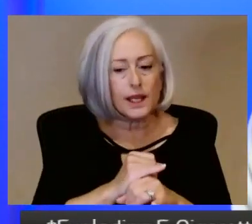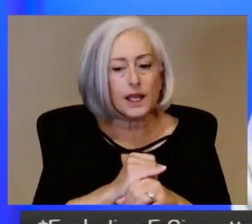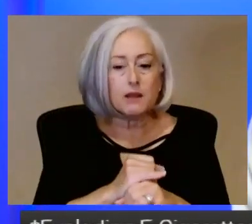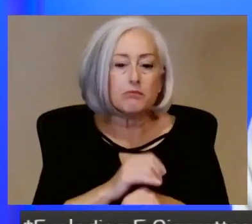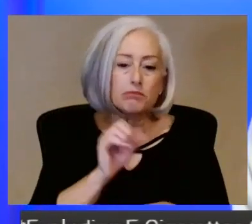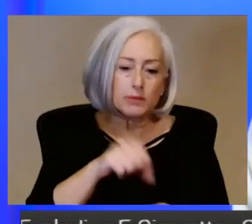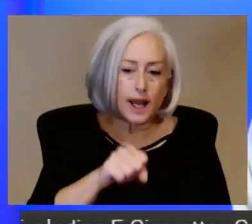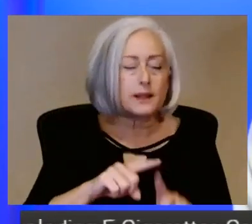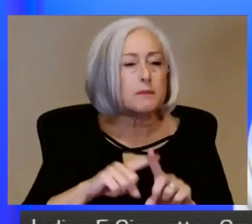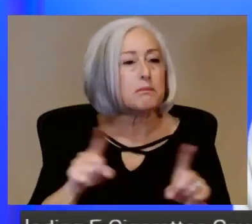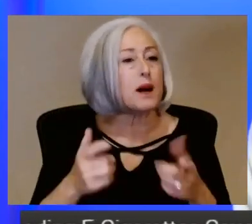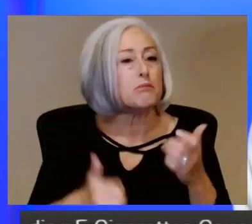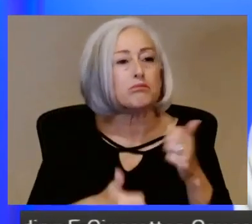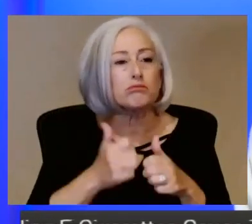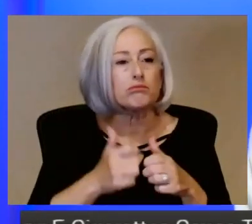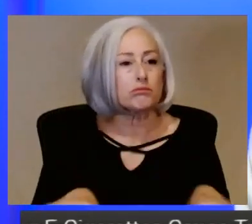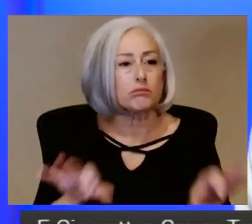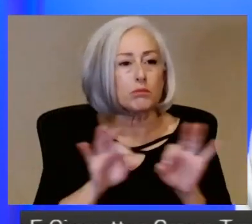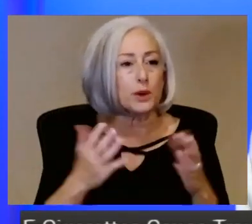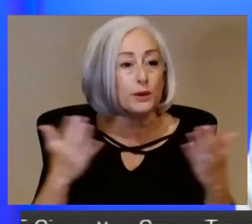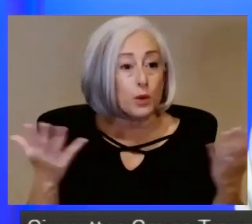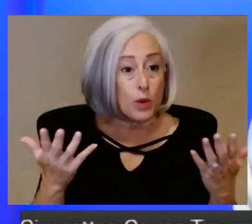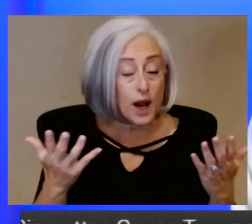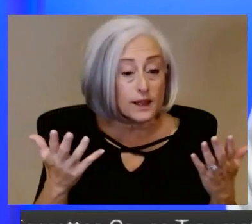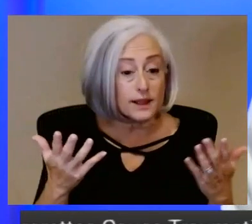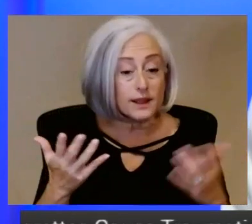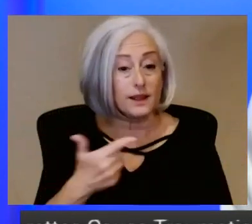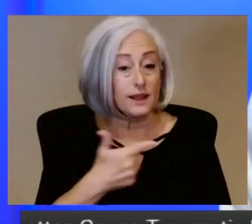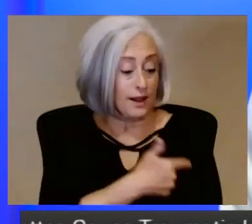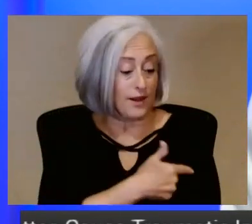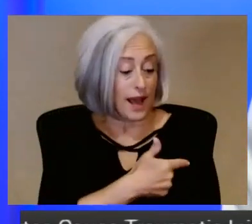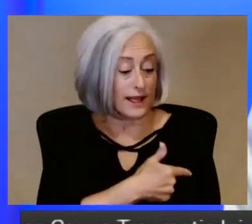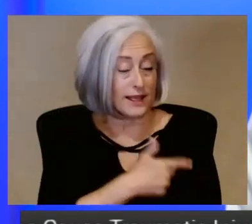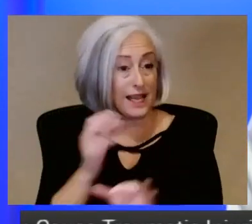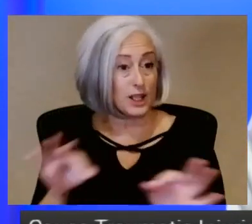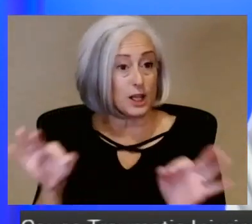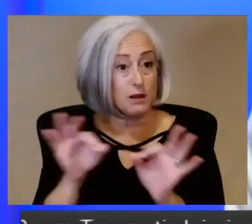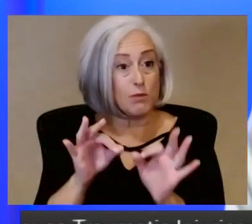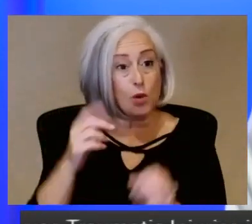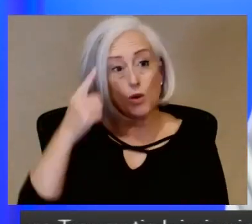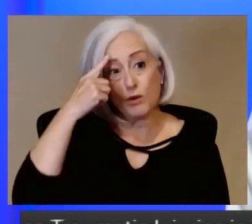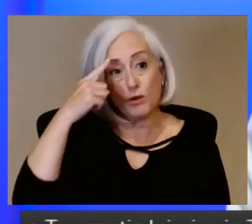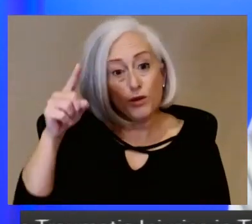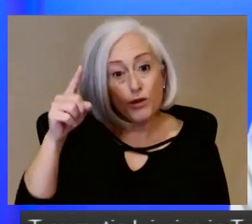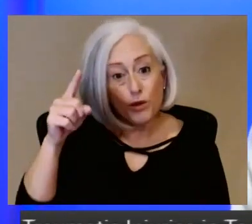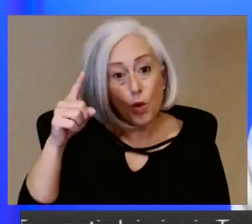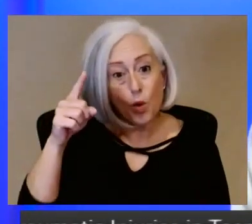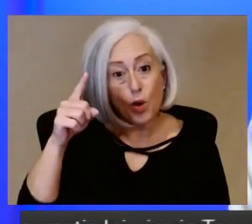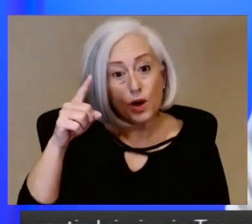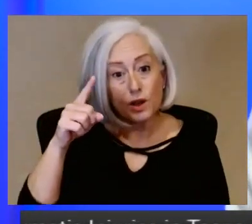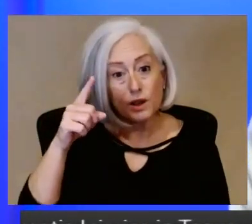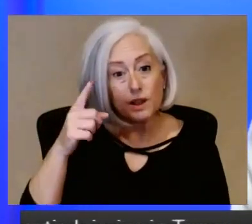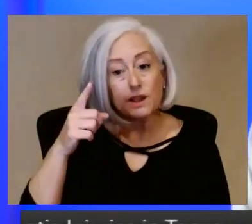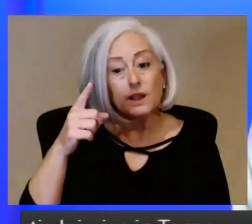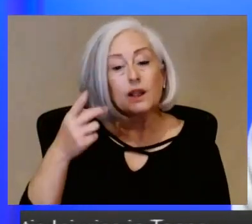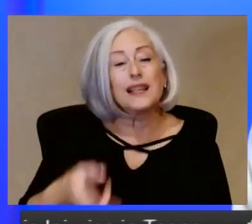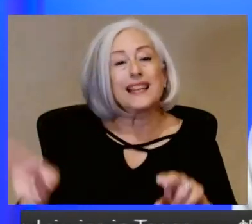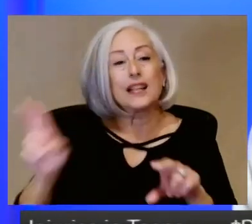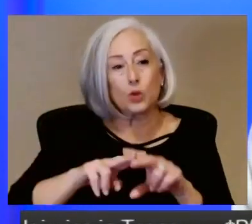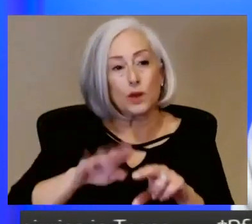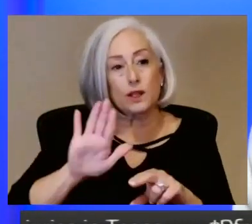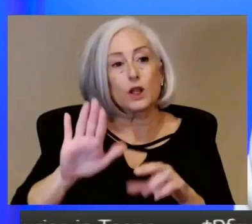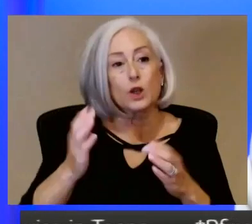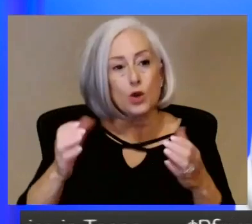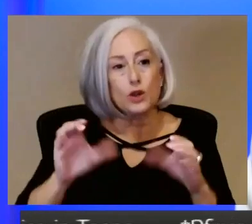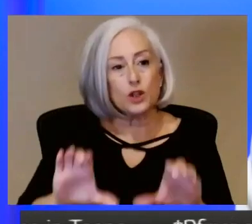for, the vaccination, what it's going to be important for, is really increasing your chances of staying out of the